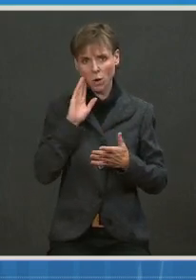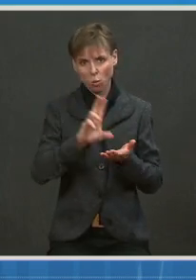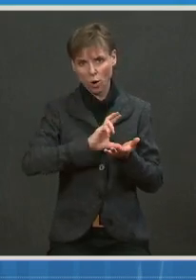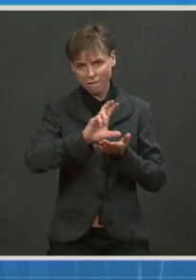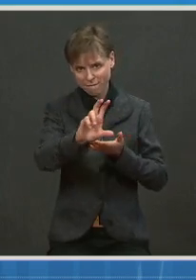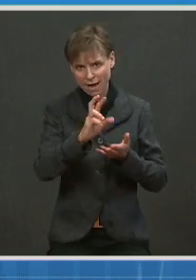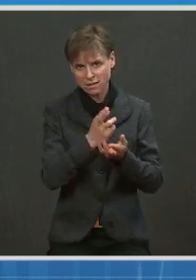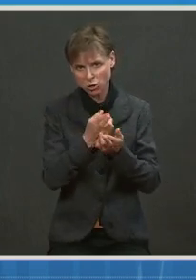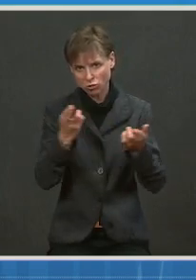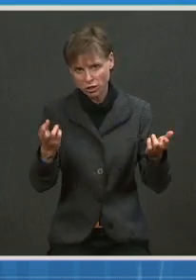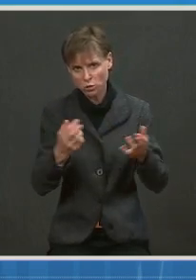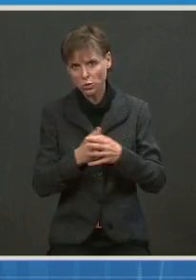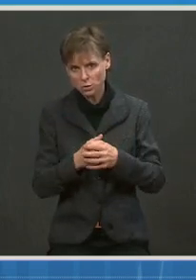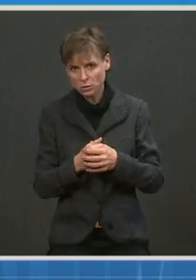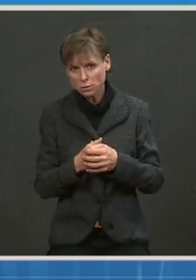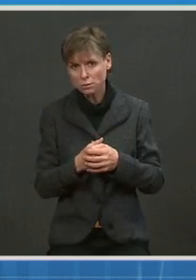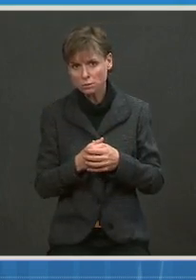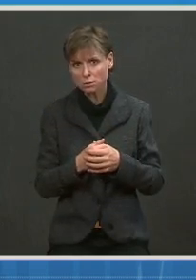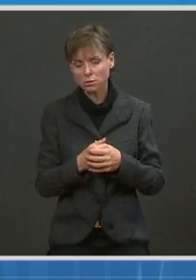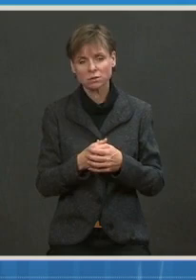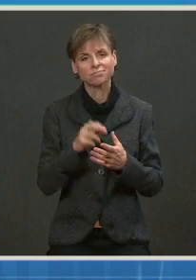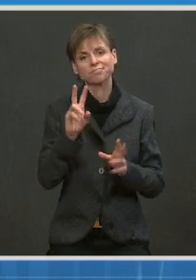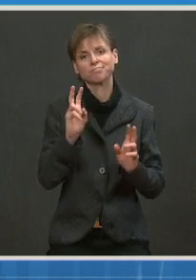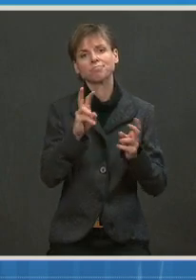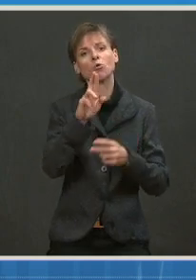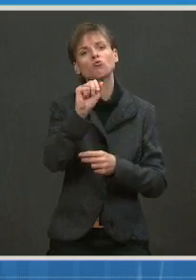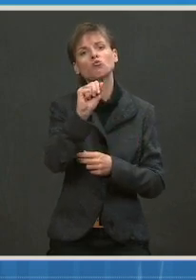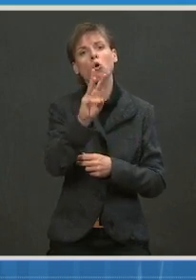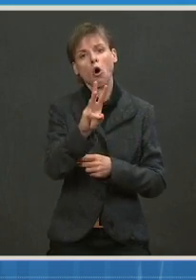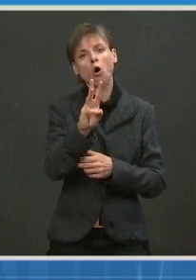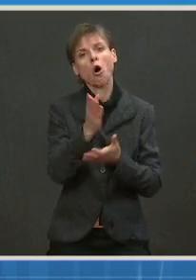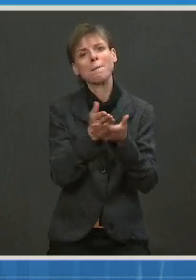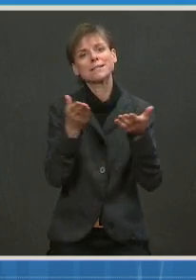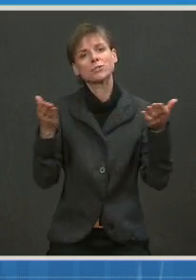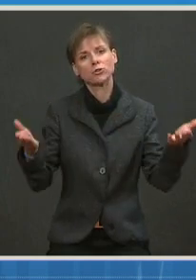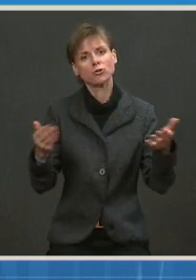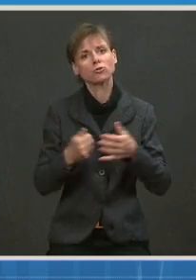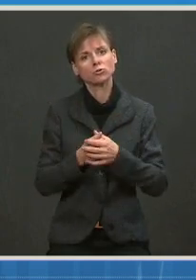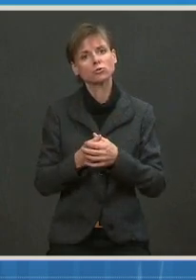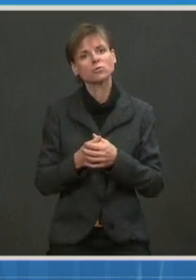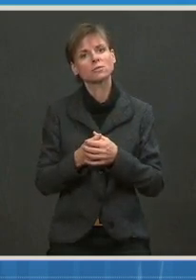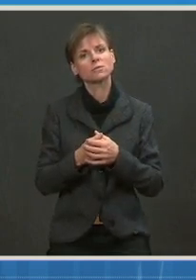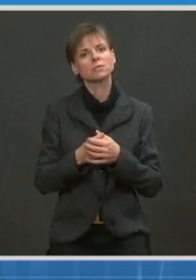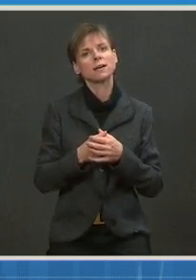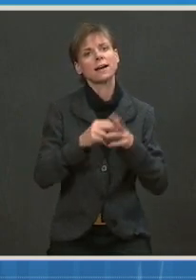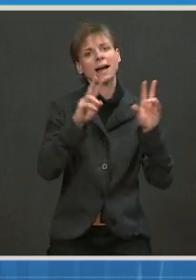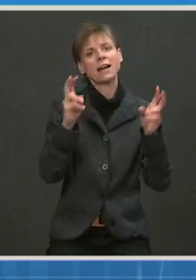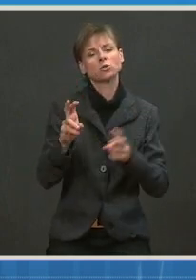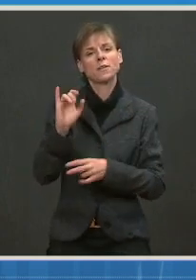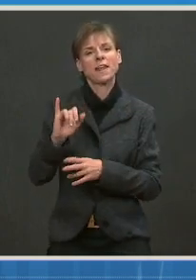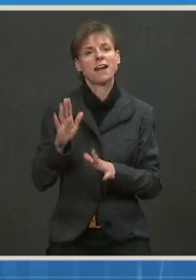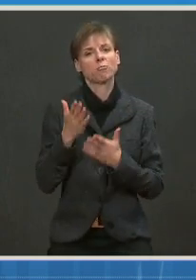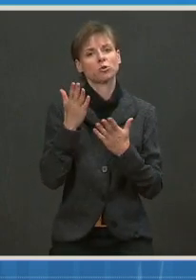in raw materials and other issues that have presented shortage issues in the past.